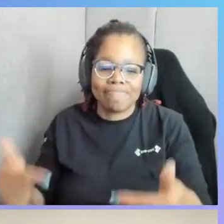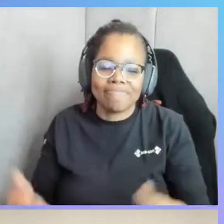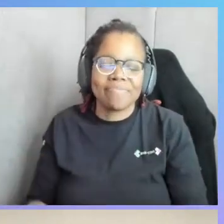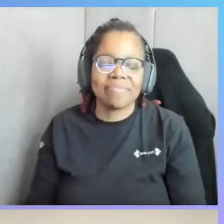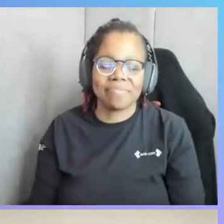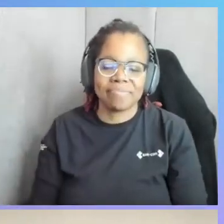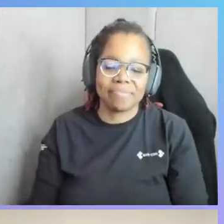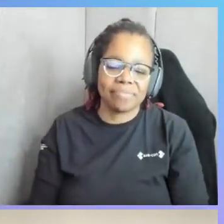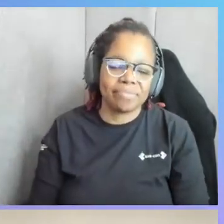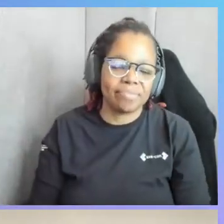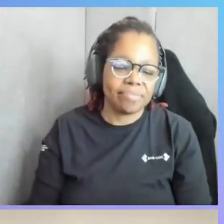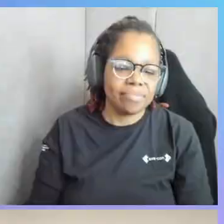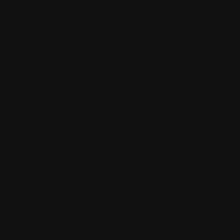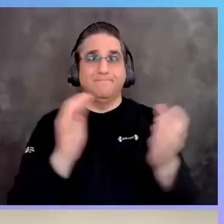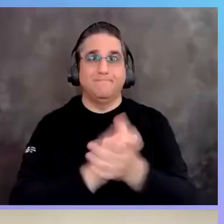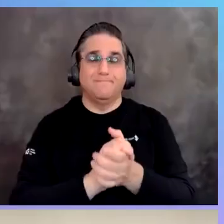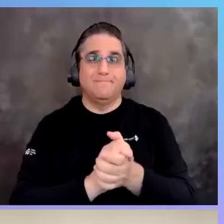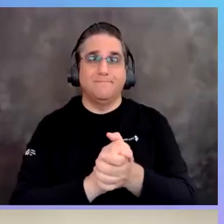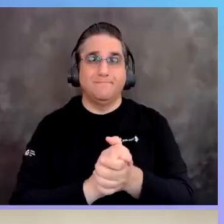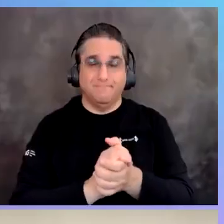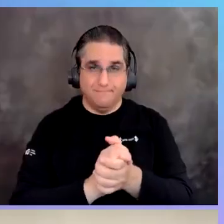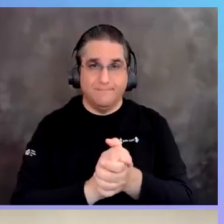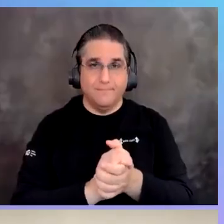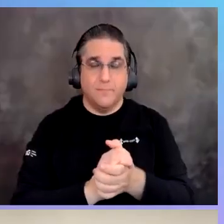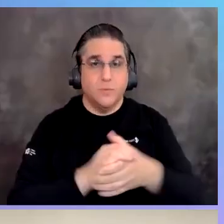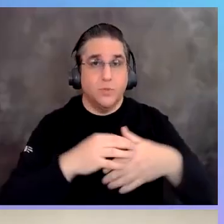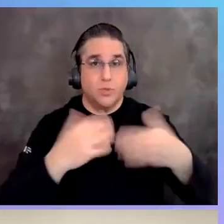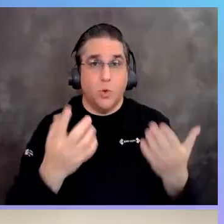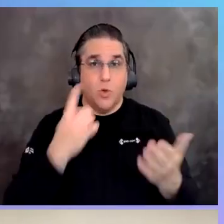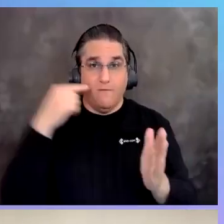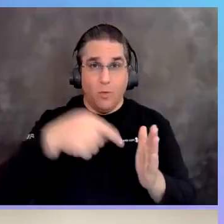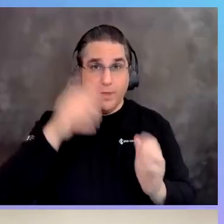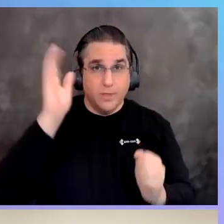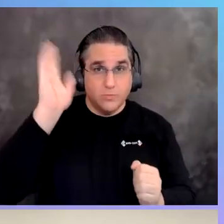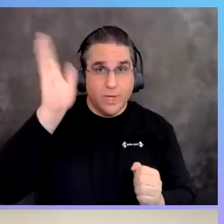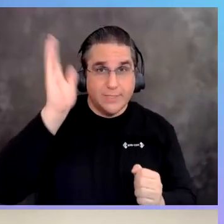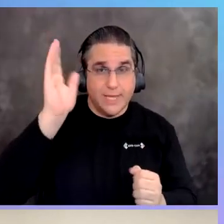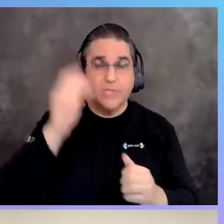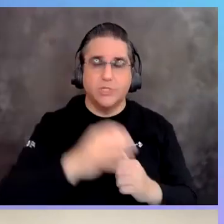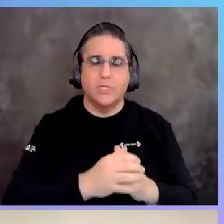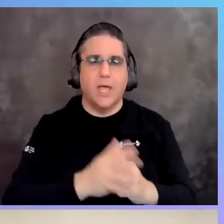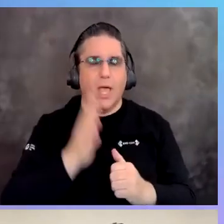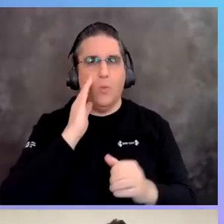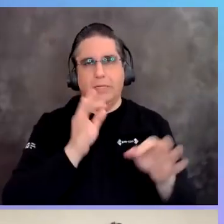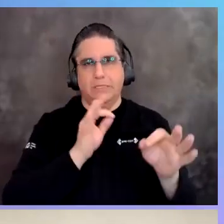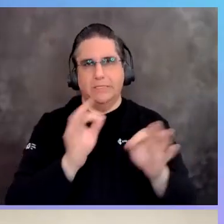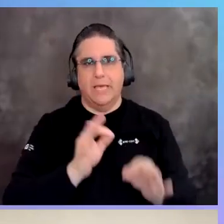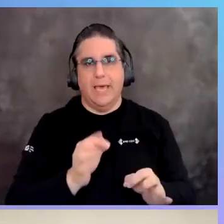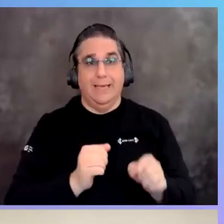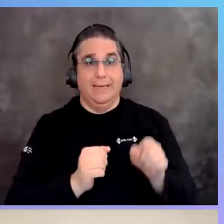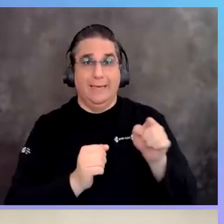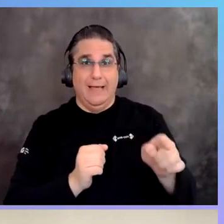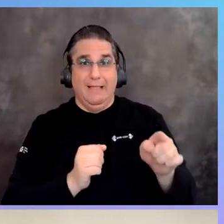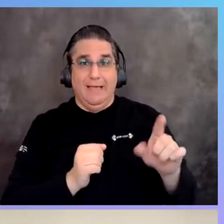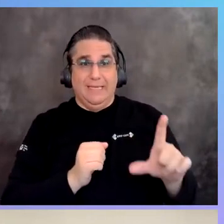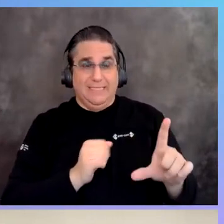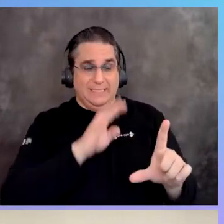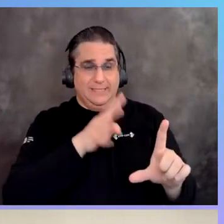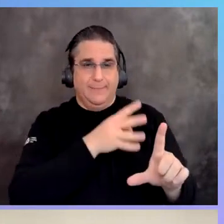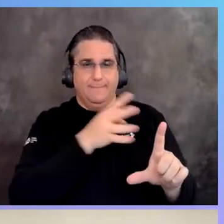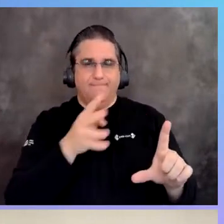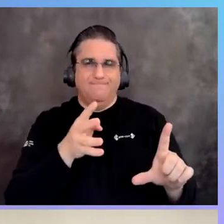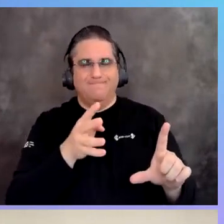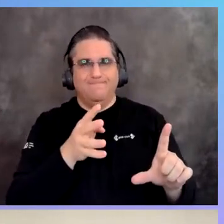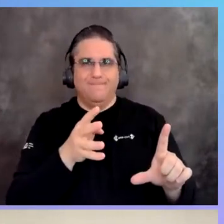so for the purposes of the presentation, I'm going to say that this is just a stylized